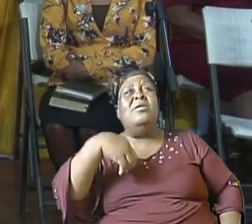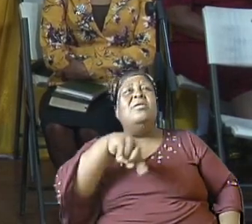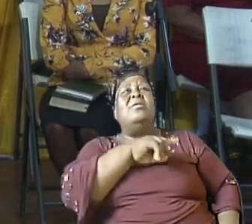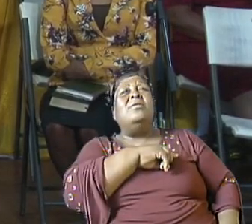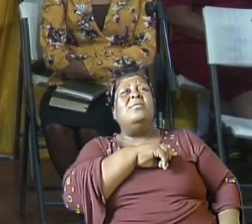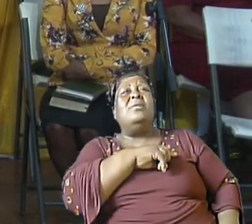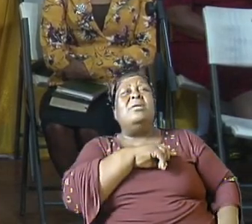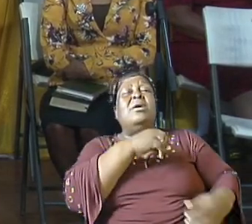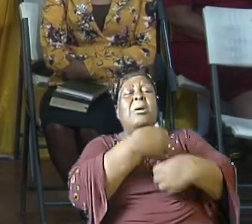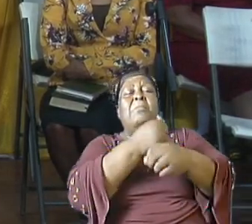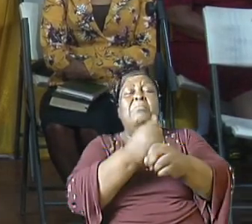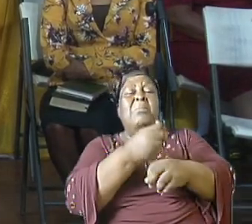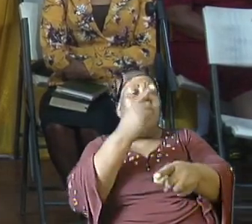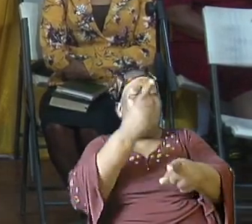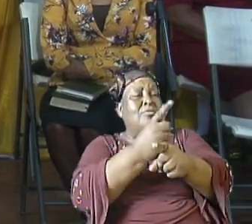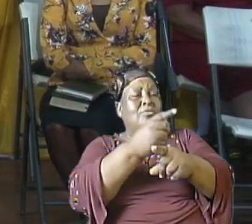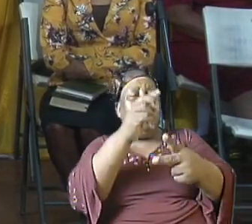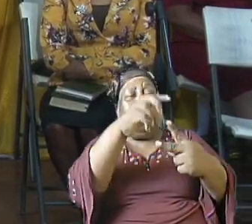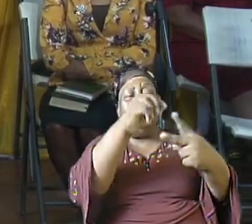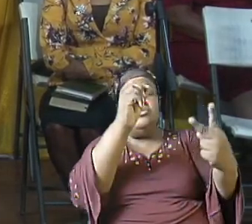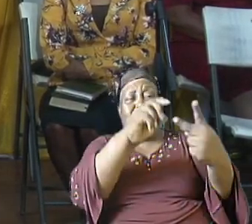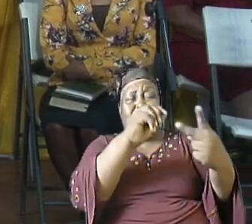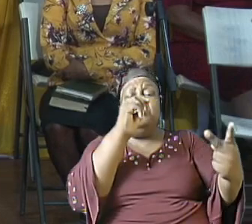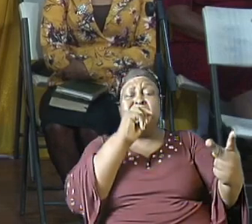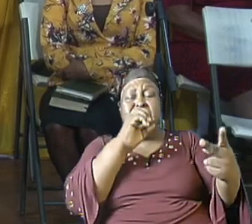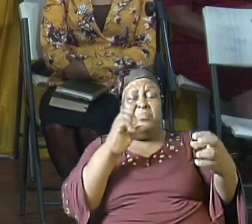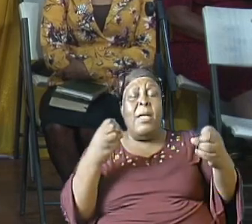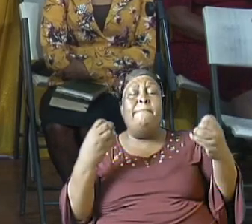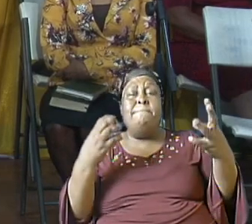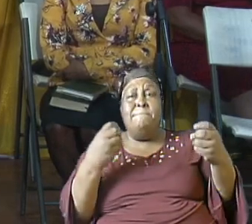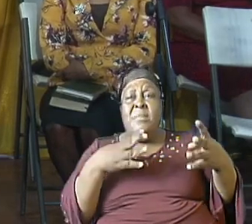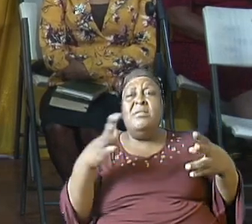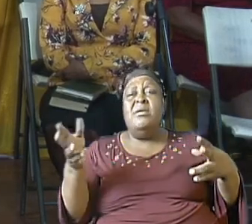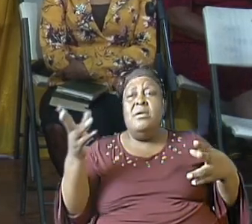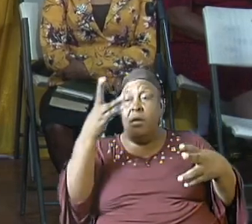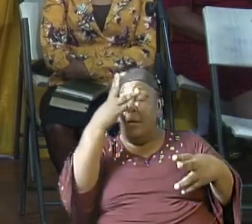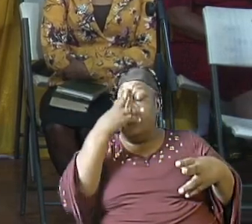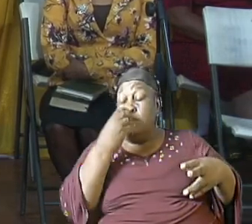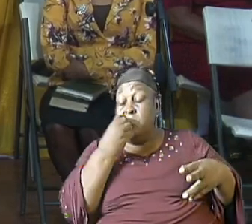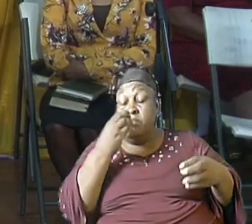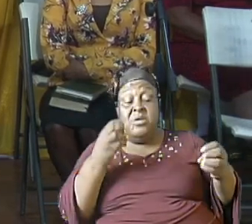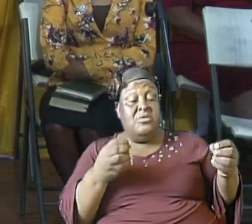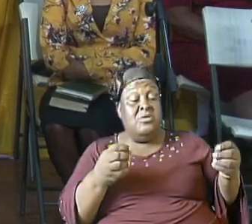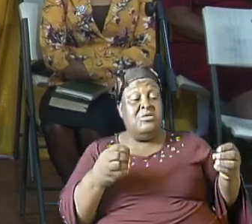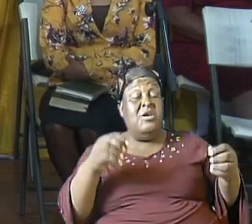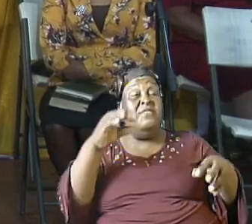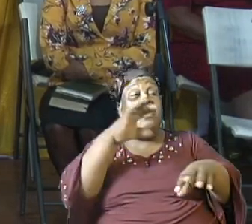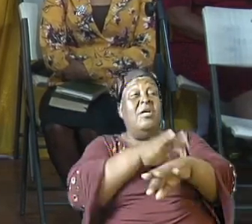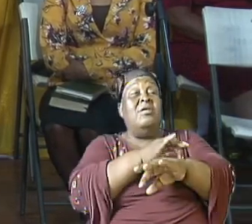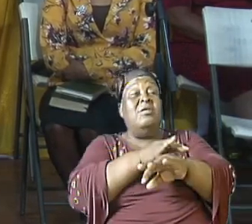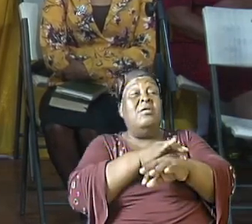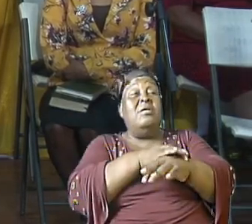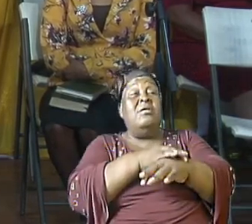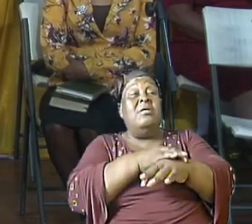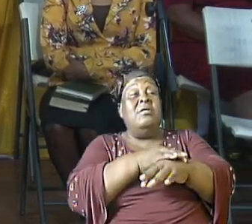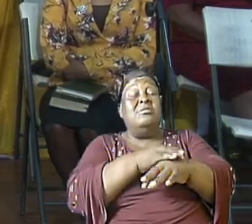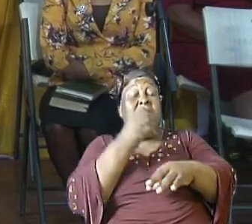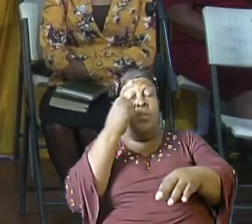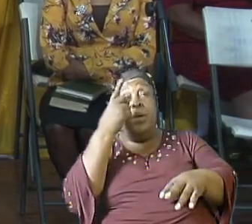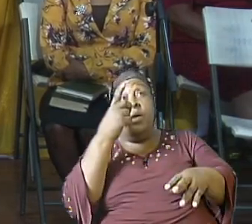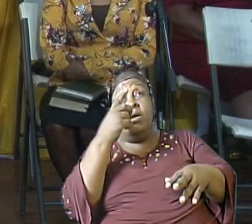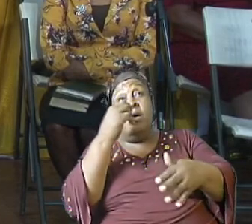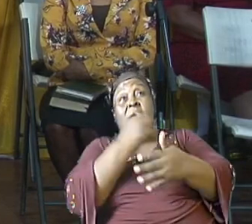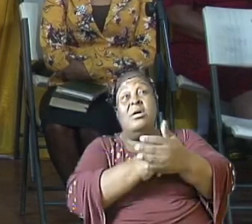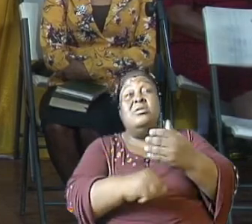we can make the right choice. And many of them that sleep in the dust of the earth shall awake, some to everlasting